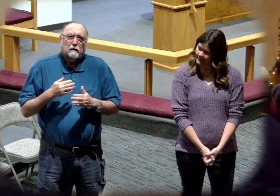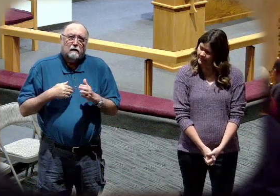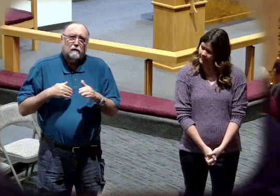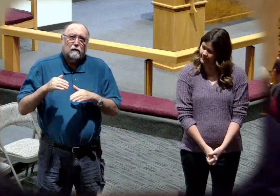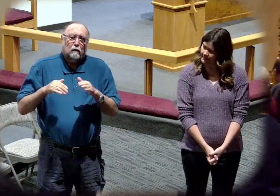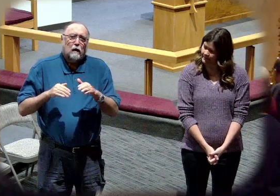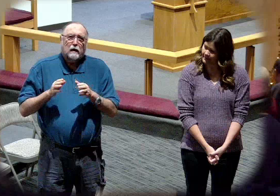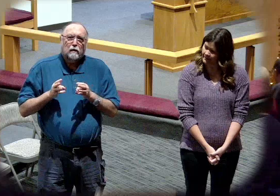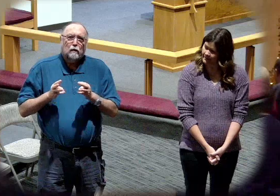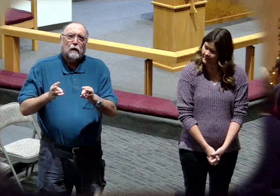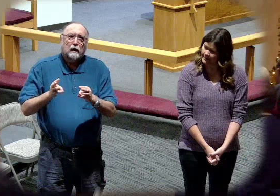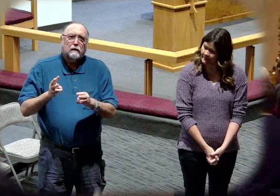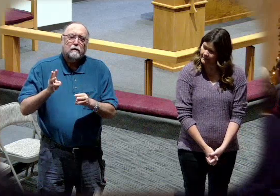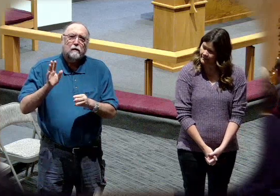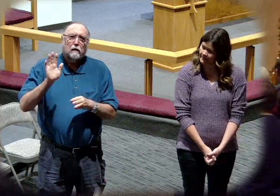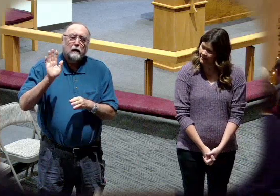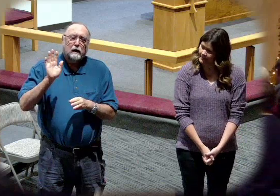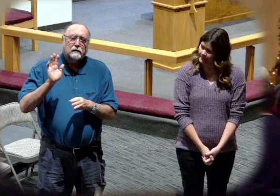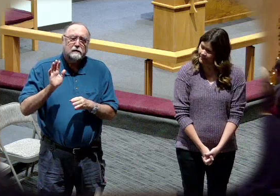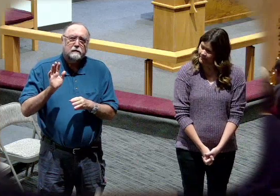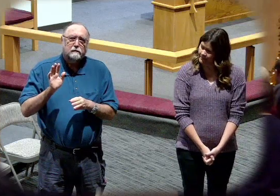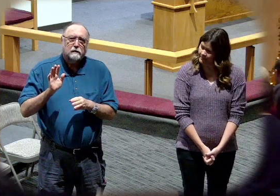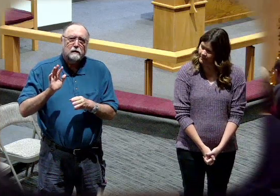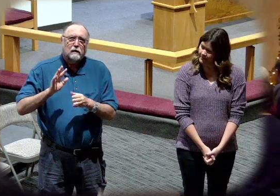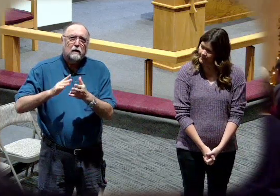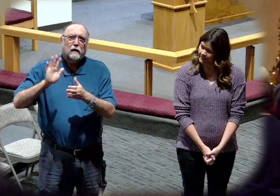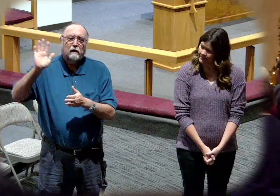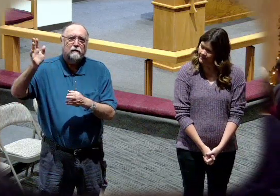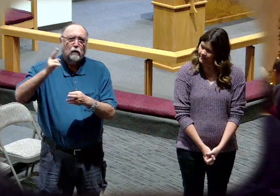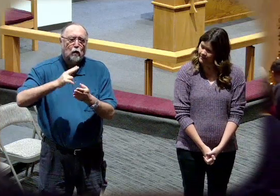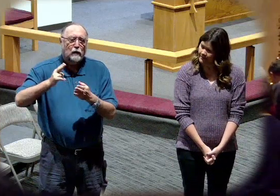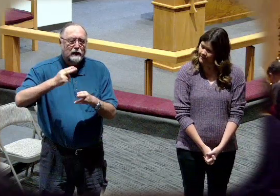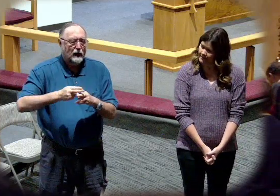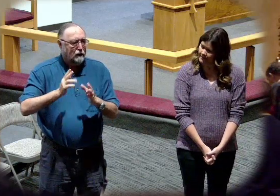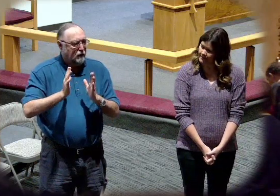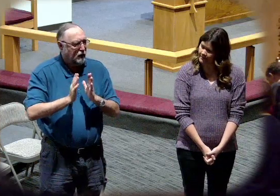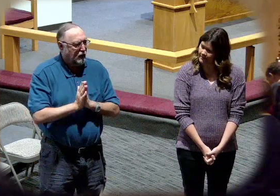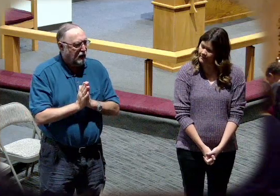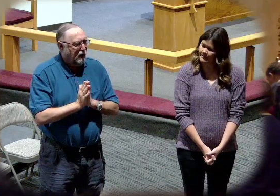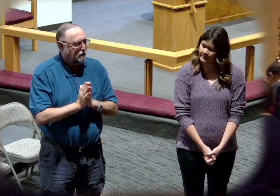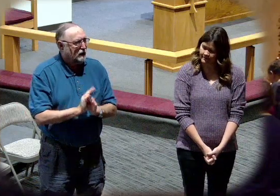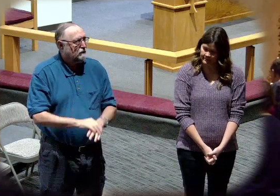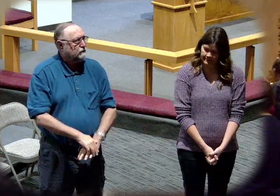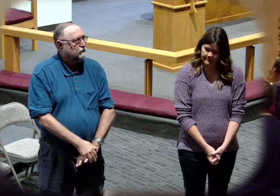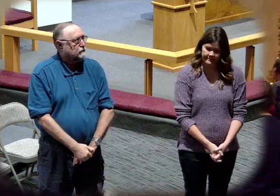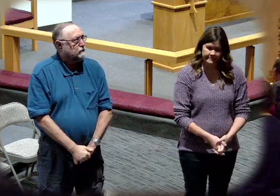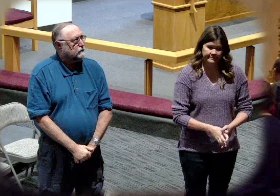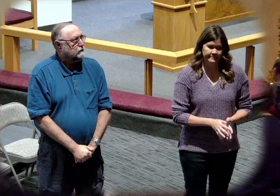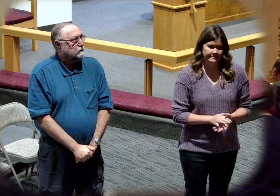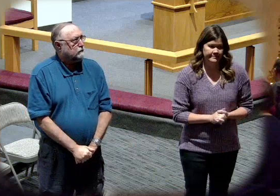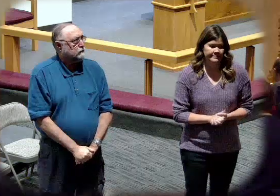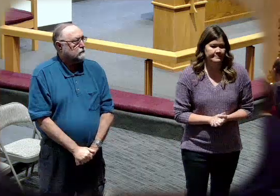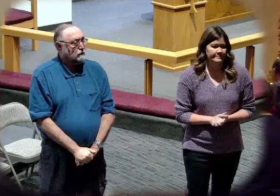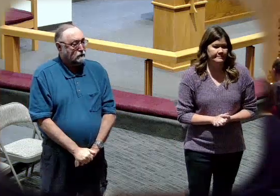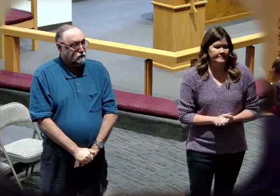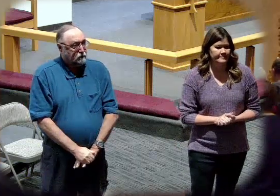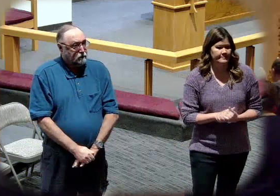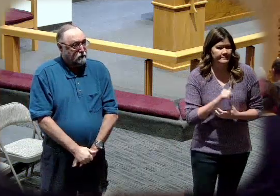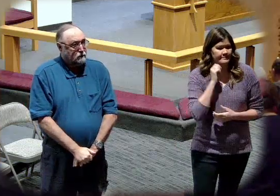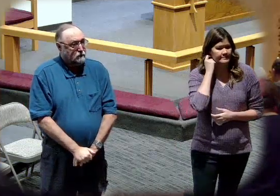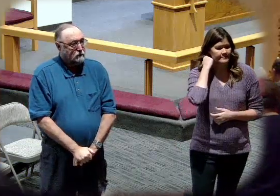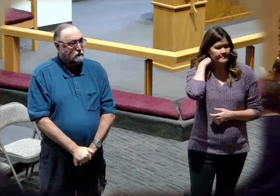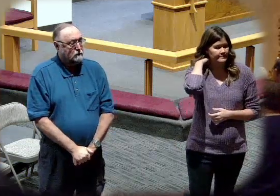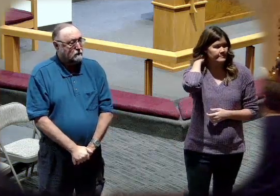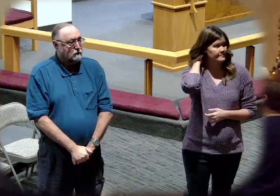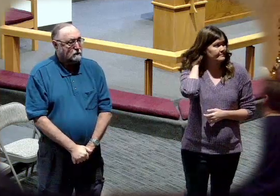your will and walk in your ways to the glory of your holy name. Amen.